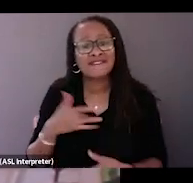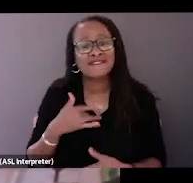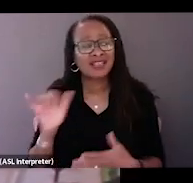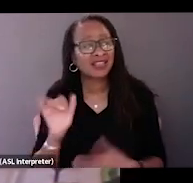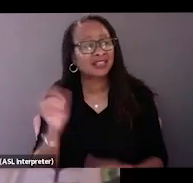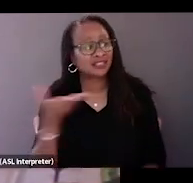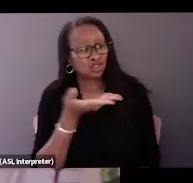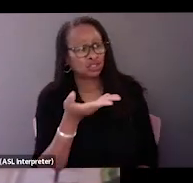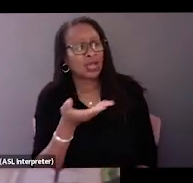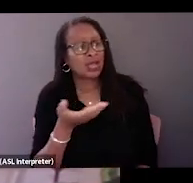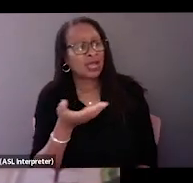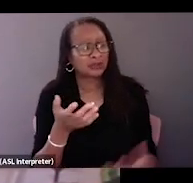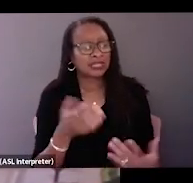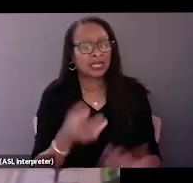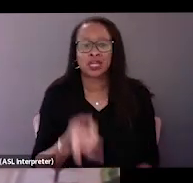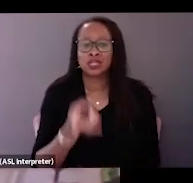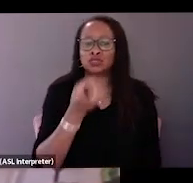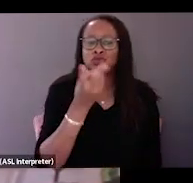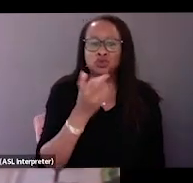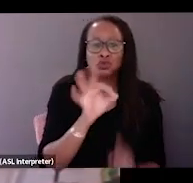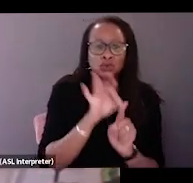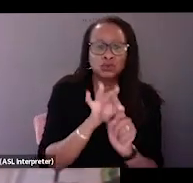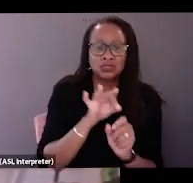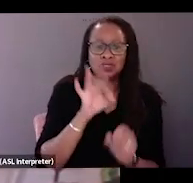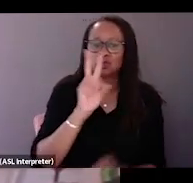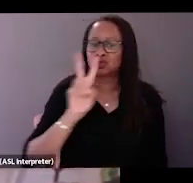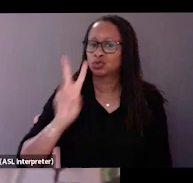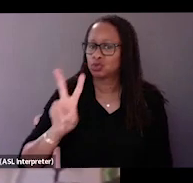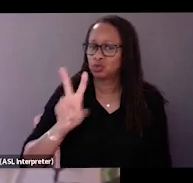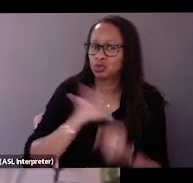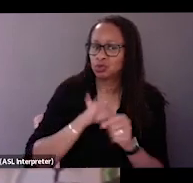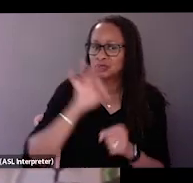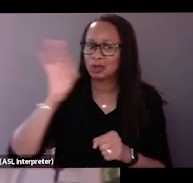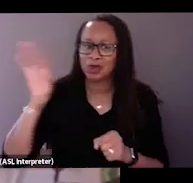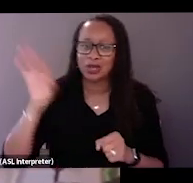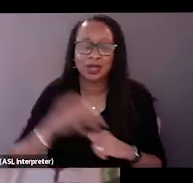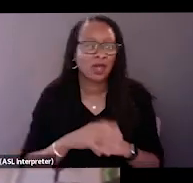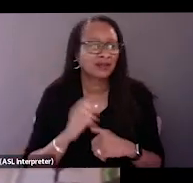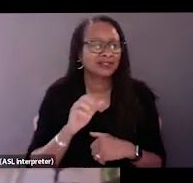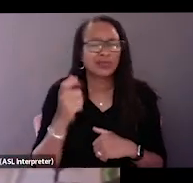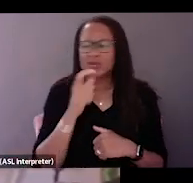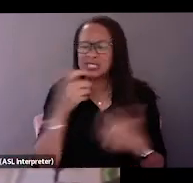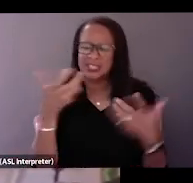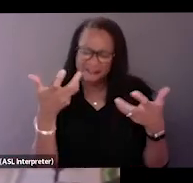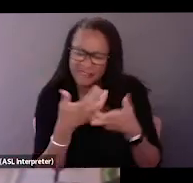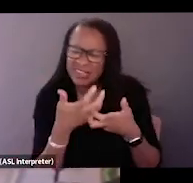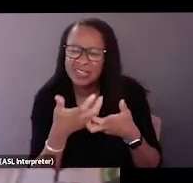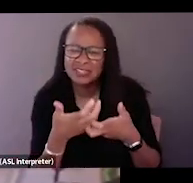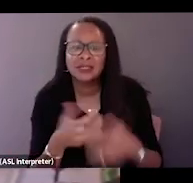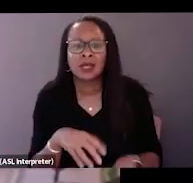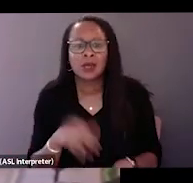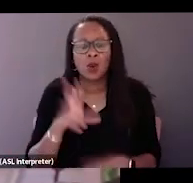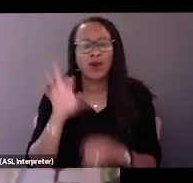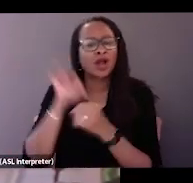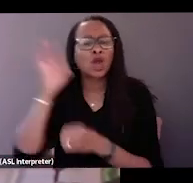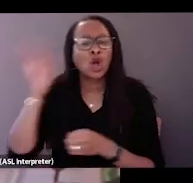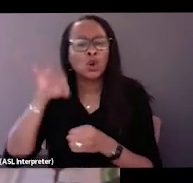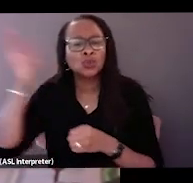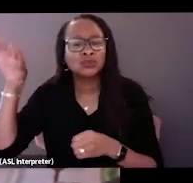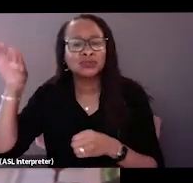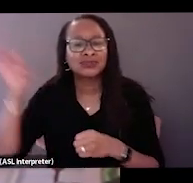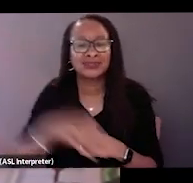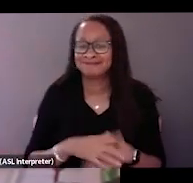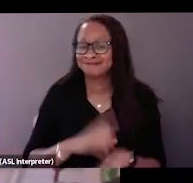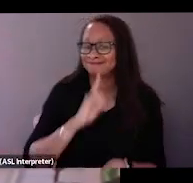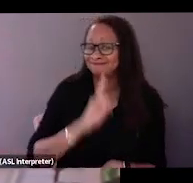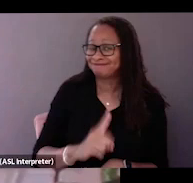like two-spirit, or someone who doesn't fit, or a ghost, or something that was like not, you couldn't